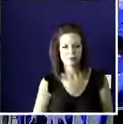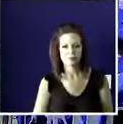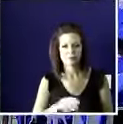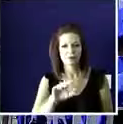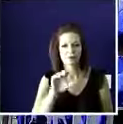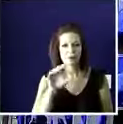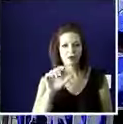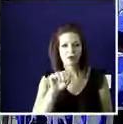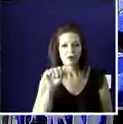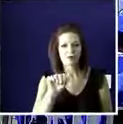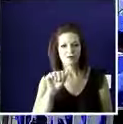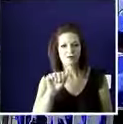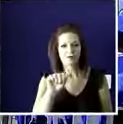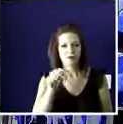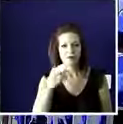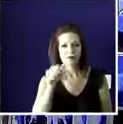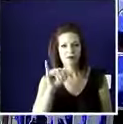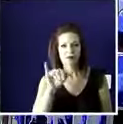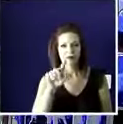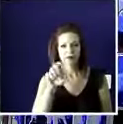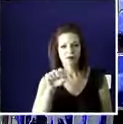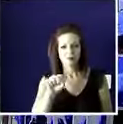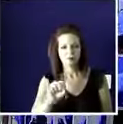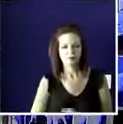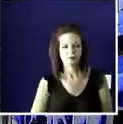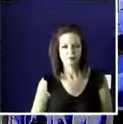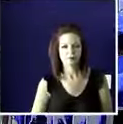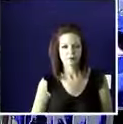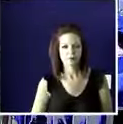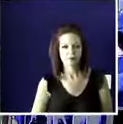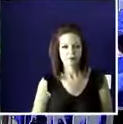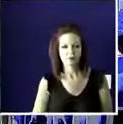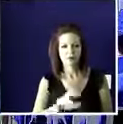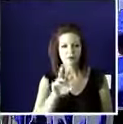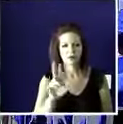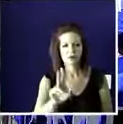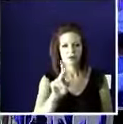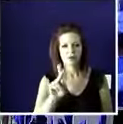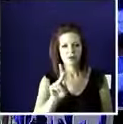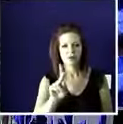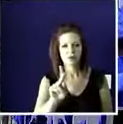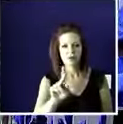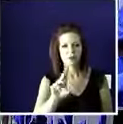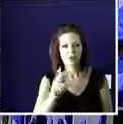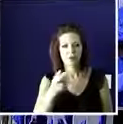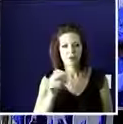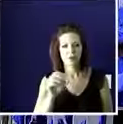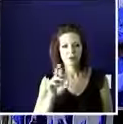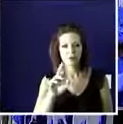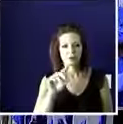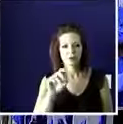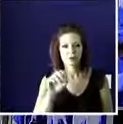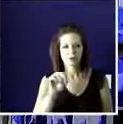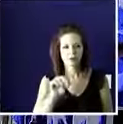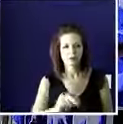Alyssa Helen Hayes. Kyle Anthony Horton.